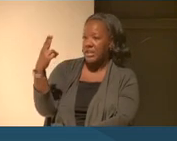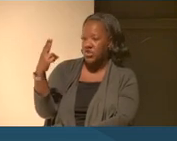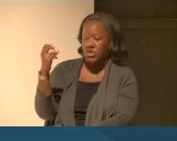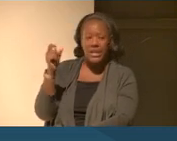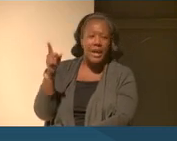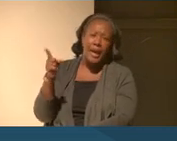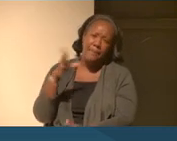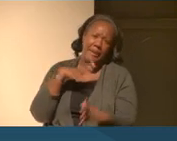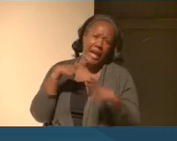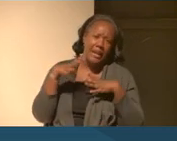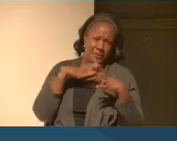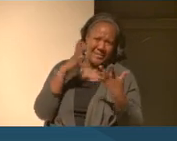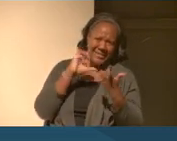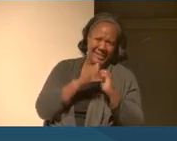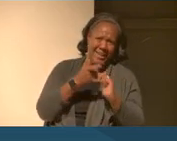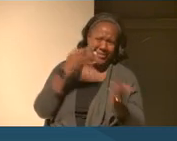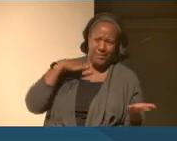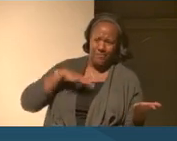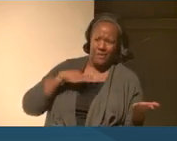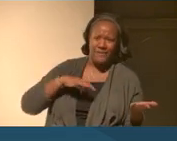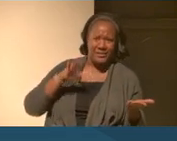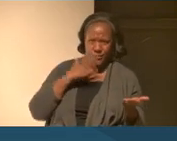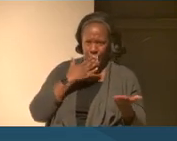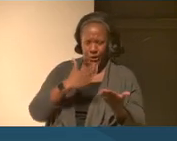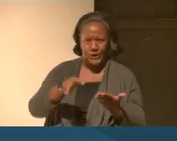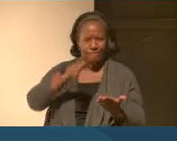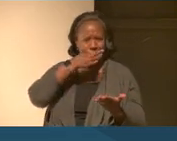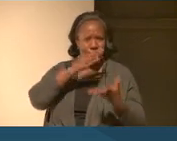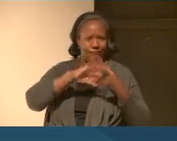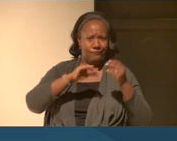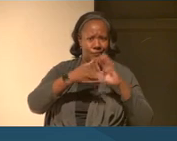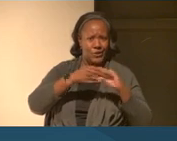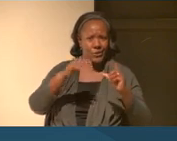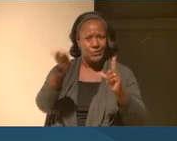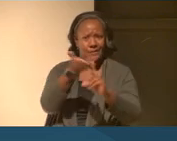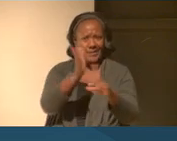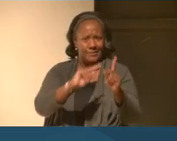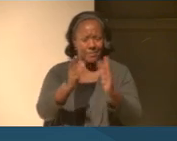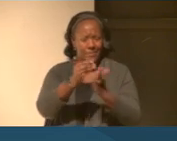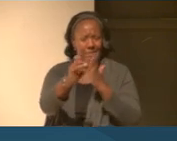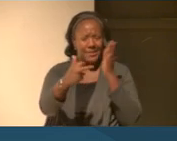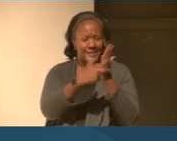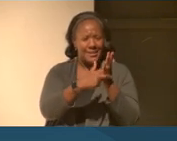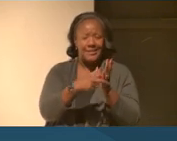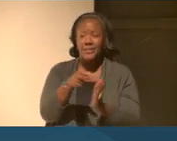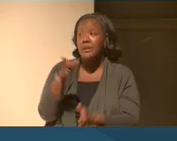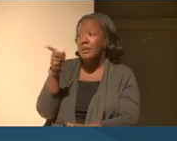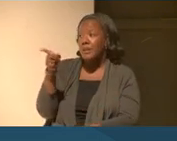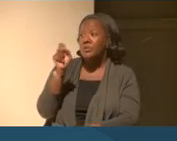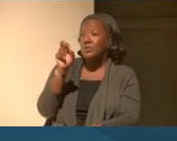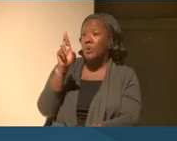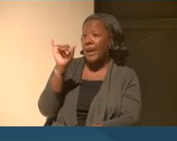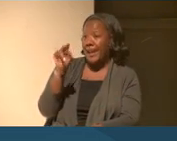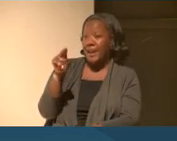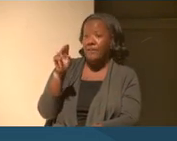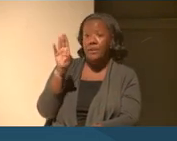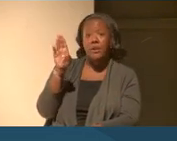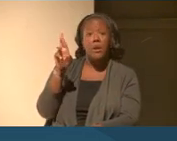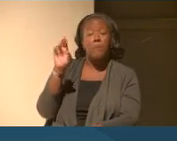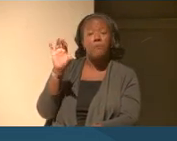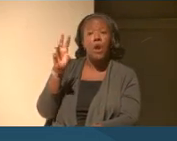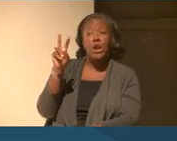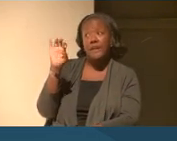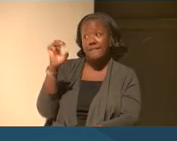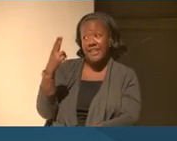they make their money. So they know how to tell stories so that people want to buy tickets. So Erin Brockovich, for which, you know, got an Academy Award for Julia